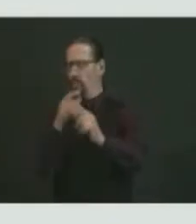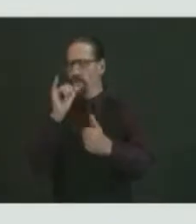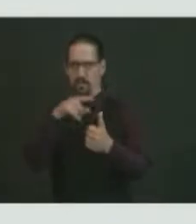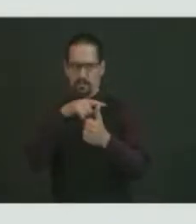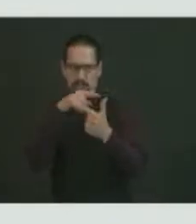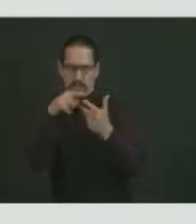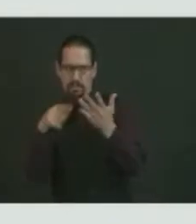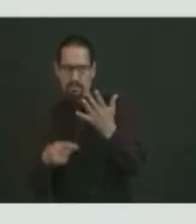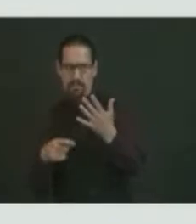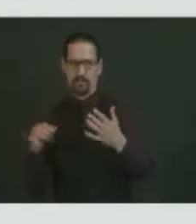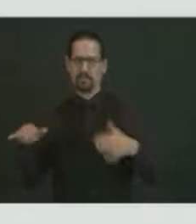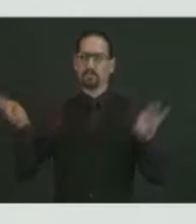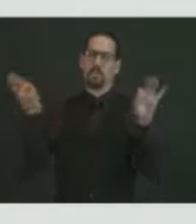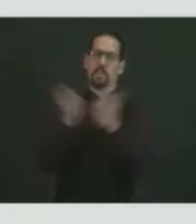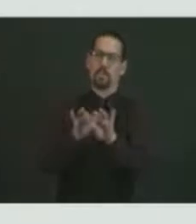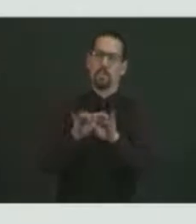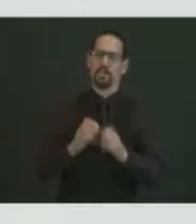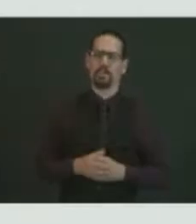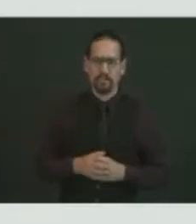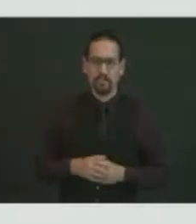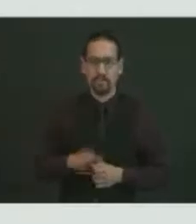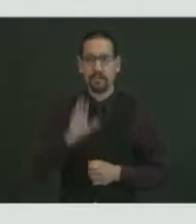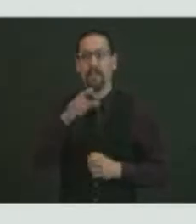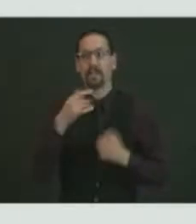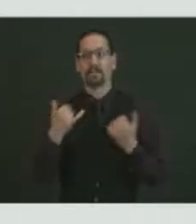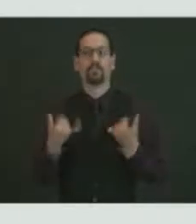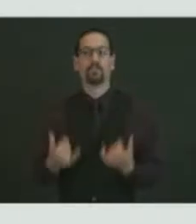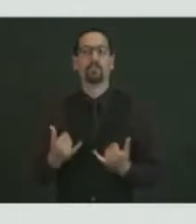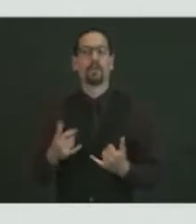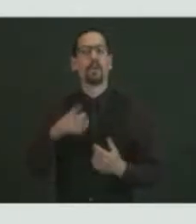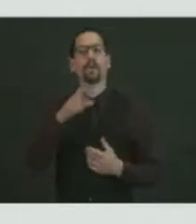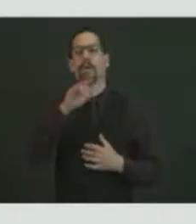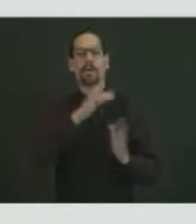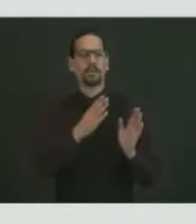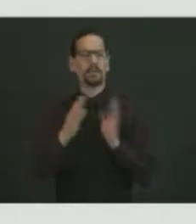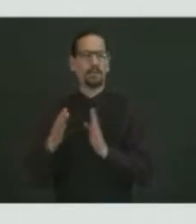Starting today, close contact workers